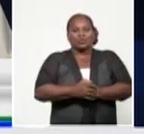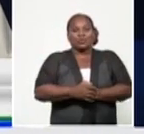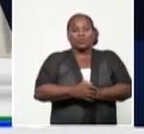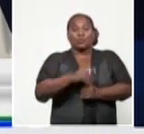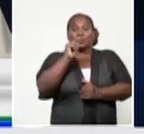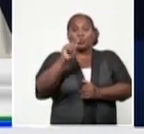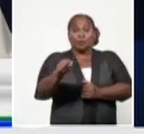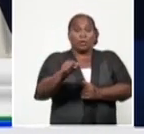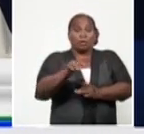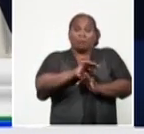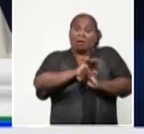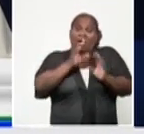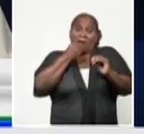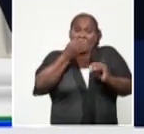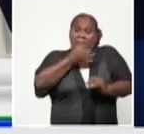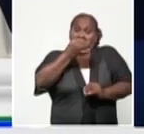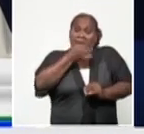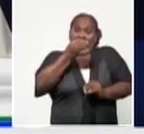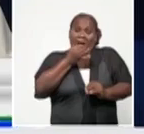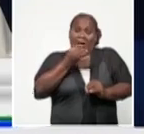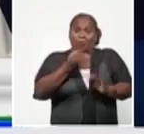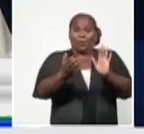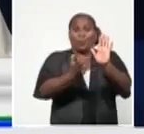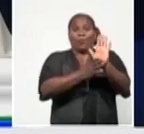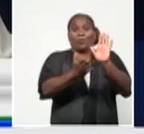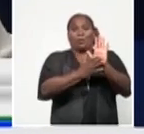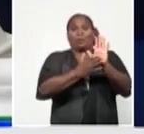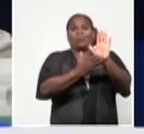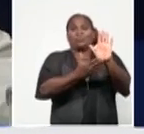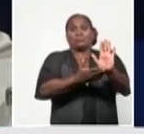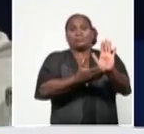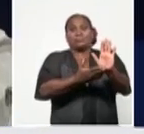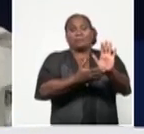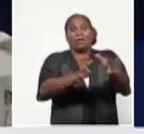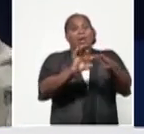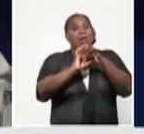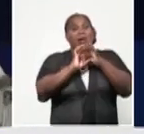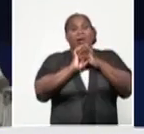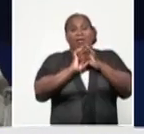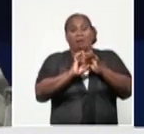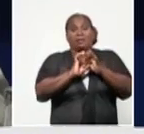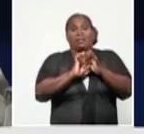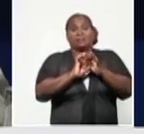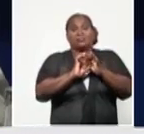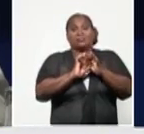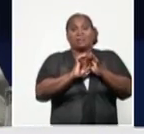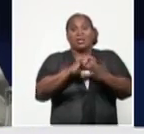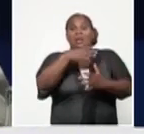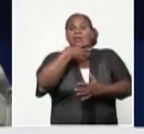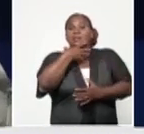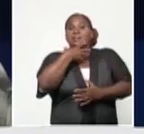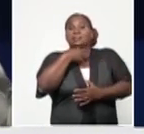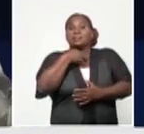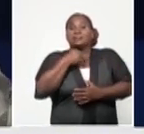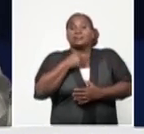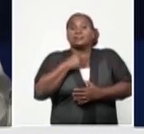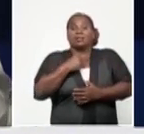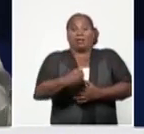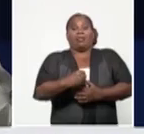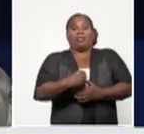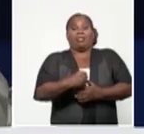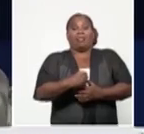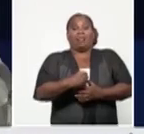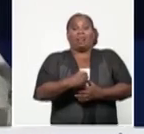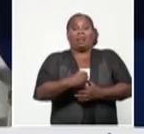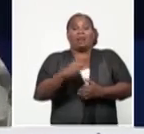Mr. Minister. I think you have clearly shown the seriousness of the behavior of the pandemic over these